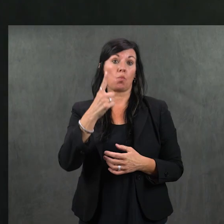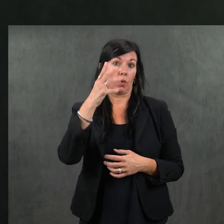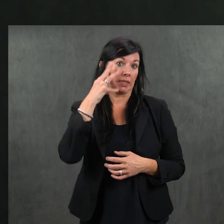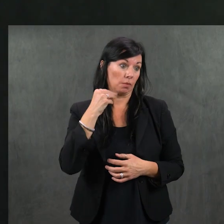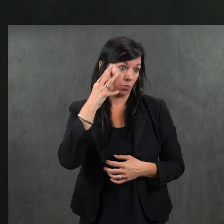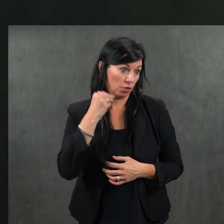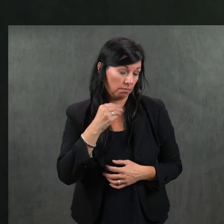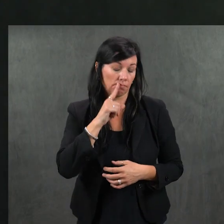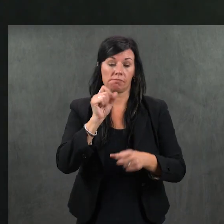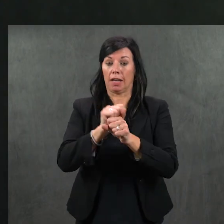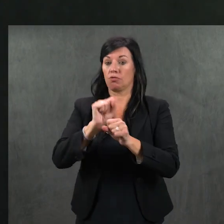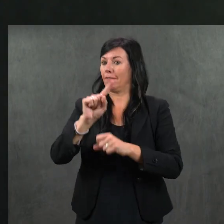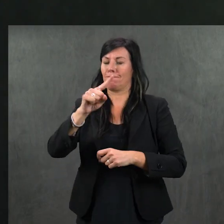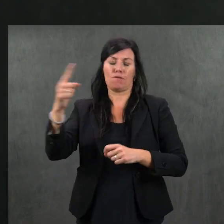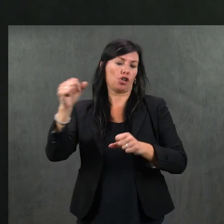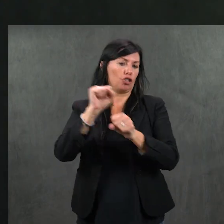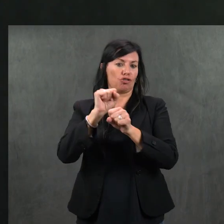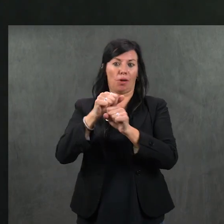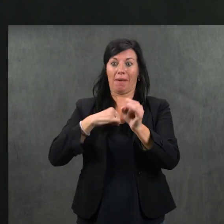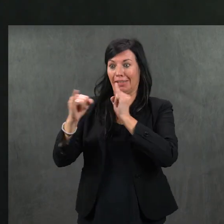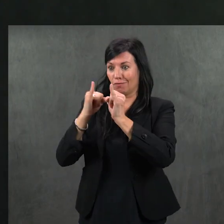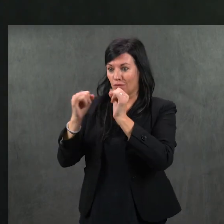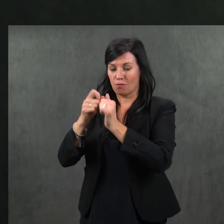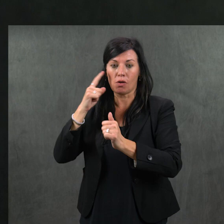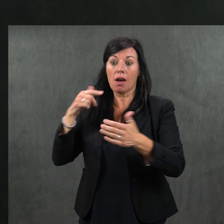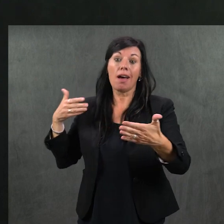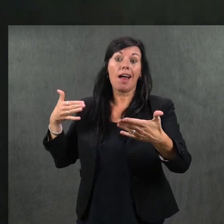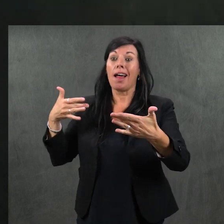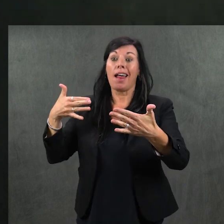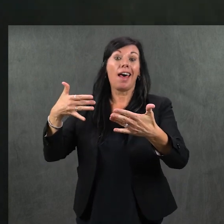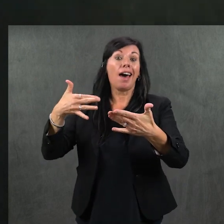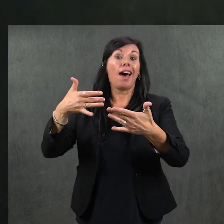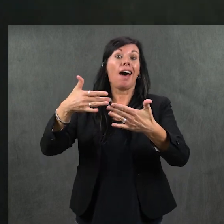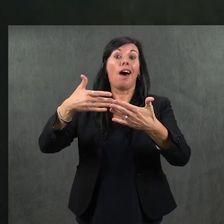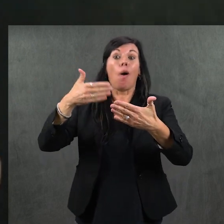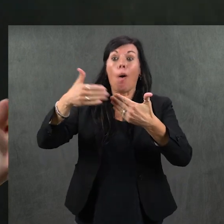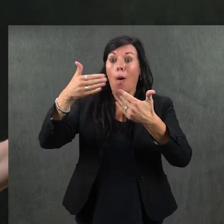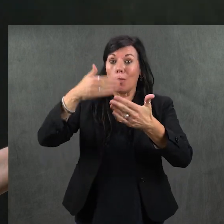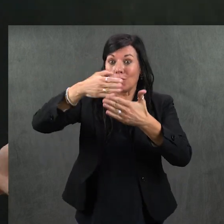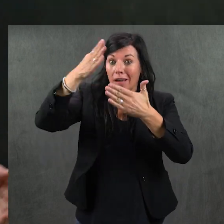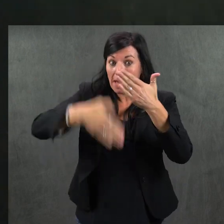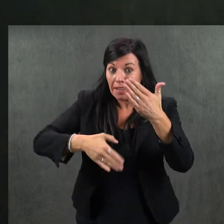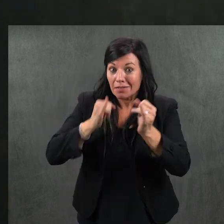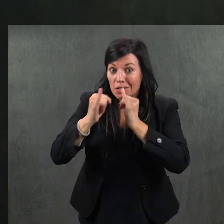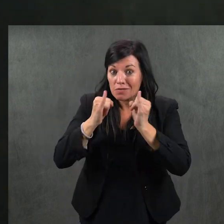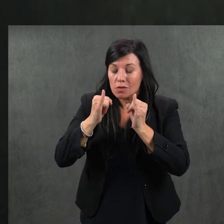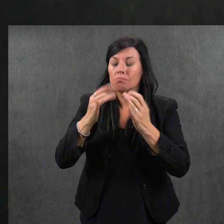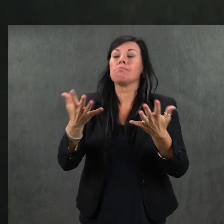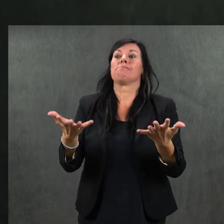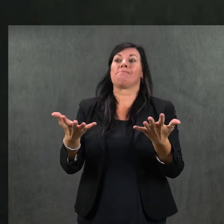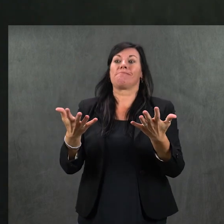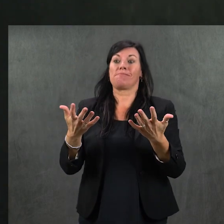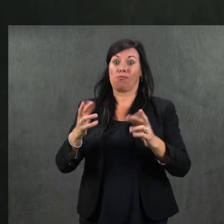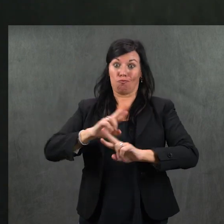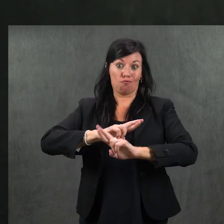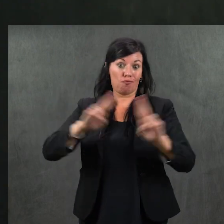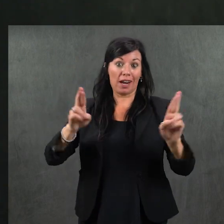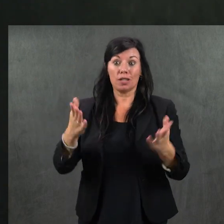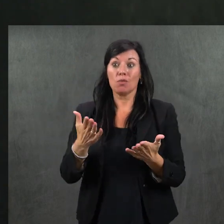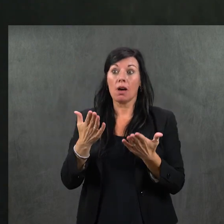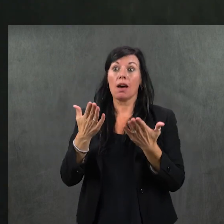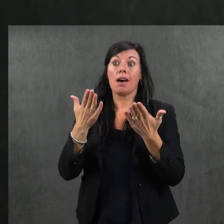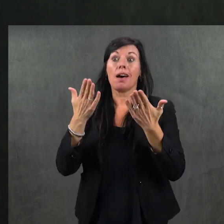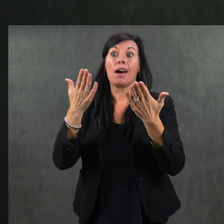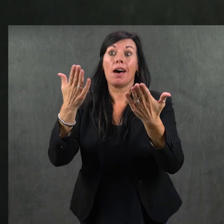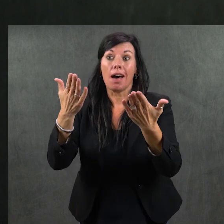Cheryl. I did have an experience, actually the first job I ever interviewed for, where I got all the way through an interview process and basically was